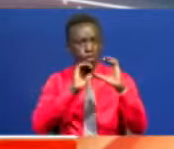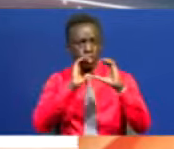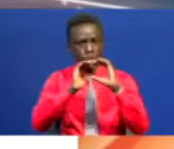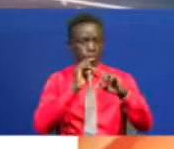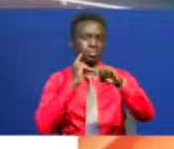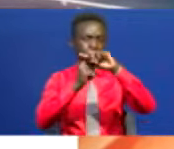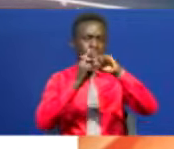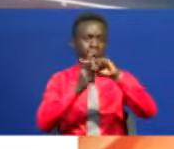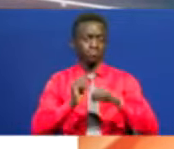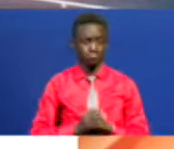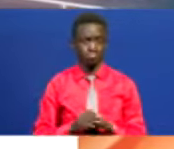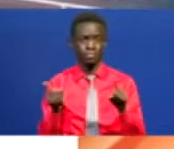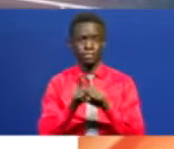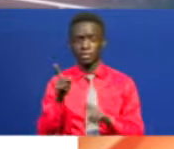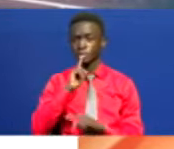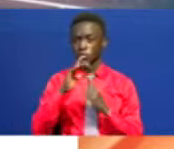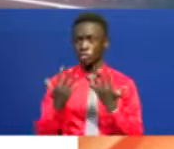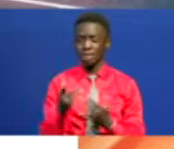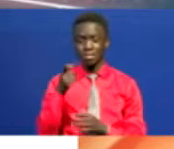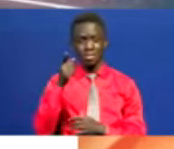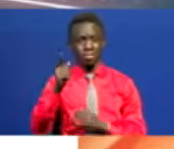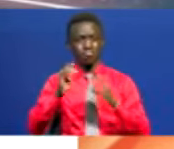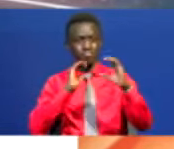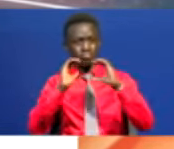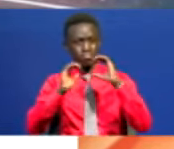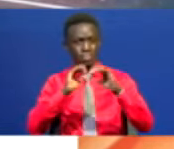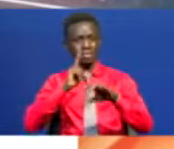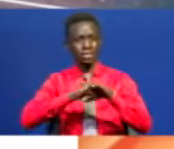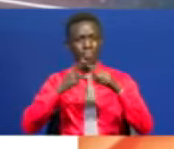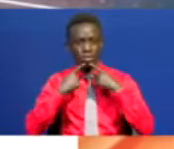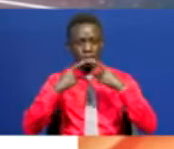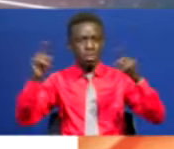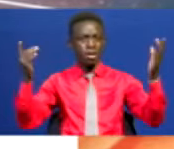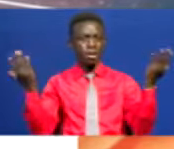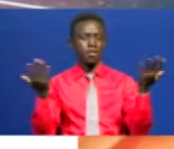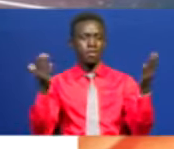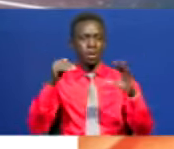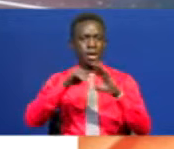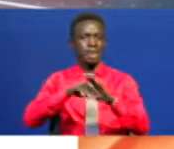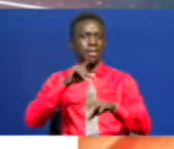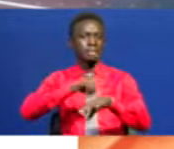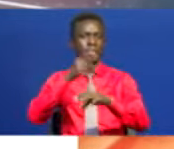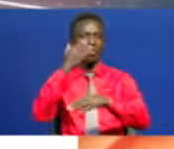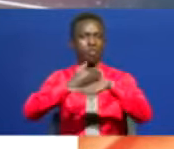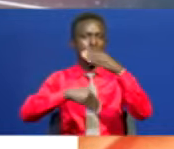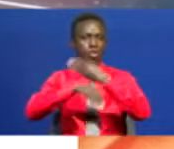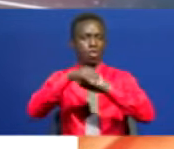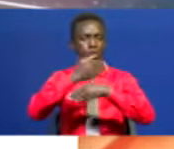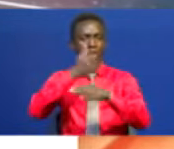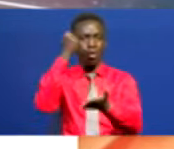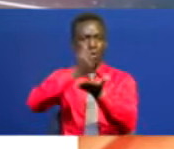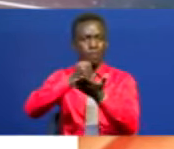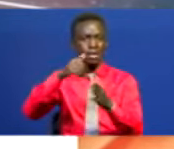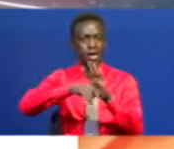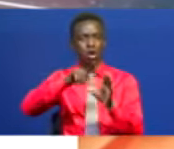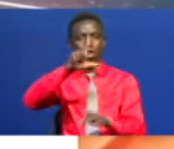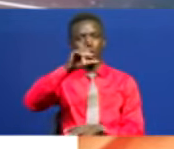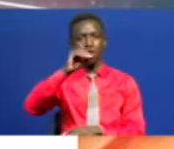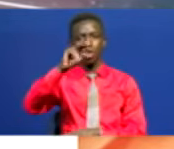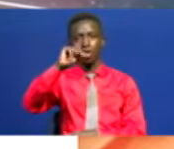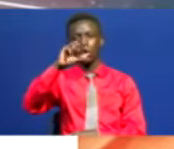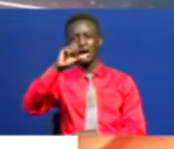after presiding over the groundbreaking ceremony for the construction of an office for Longabaya Anglican Parish